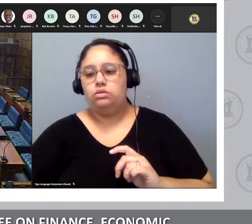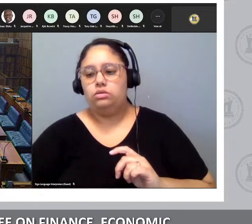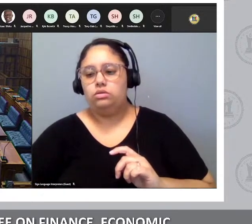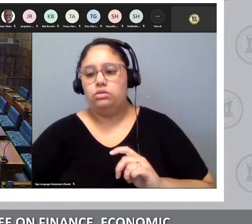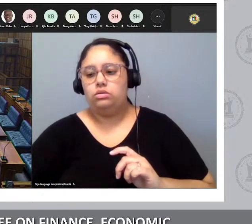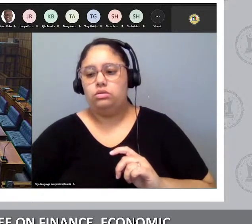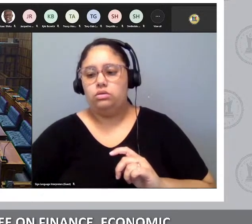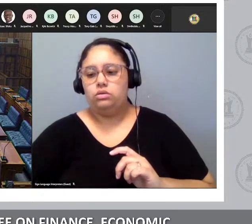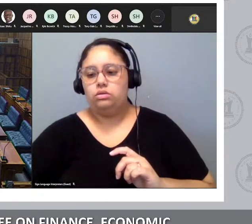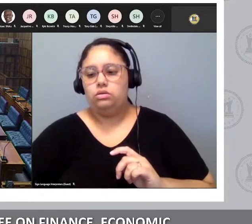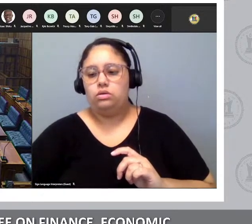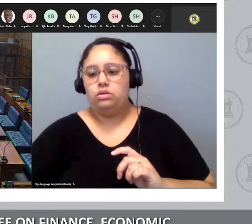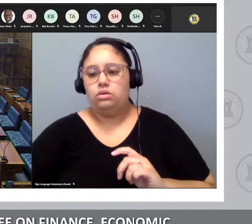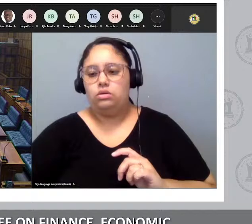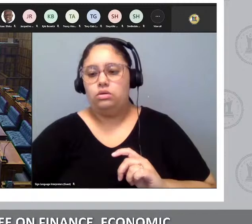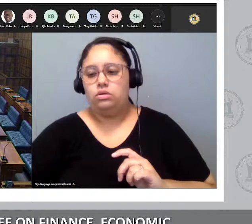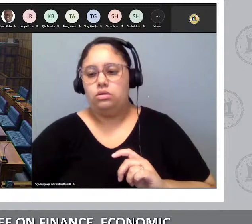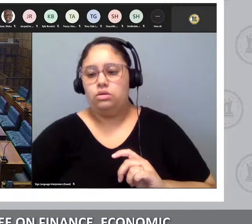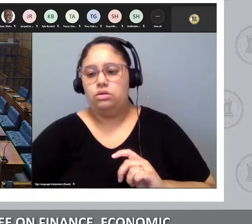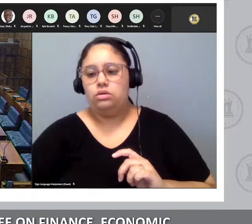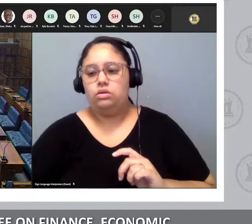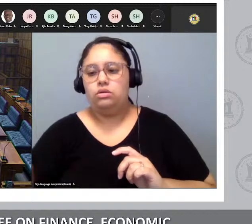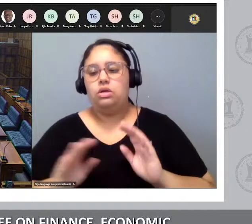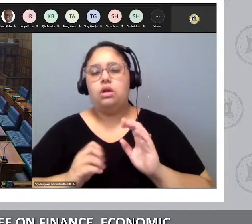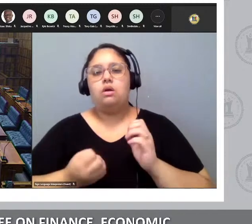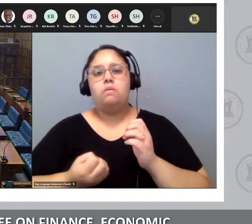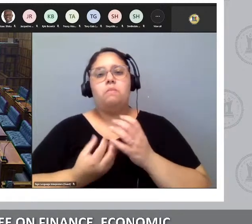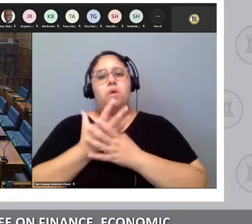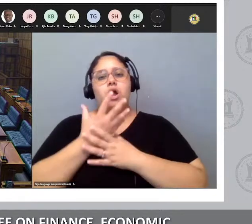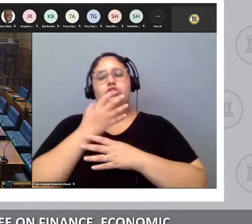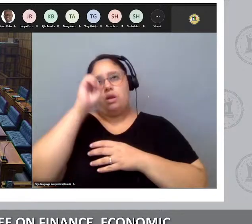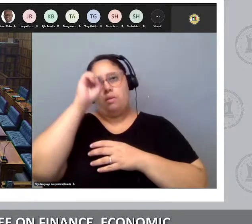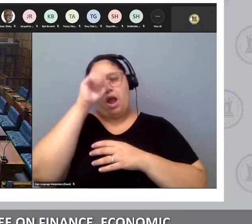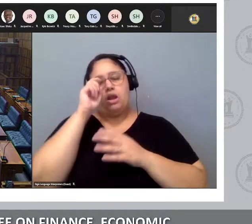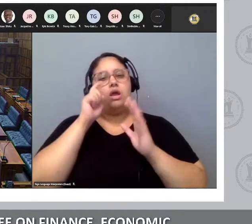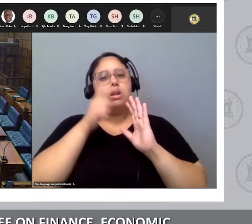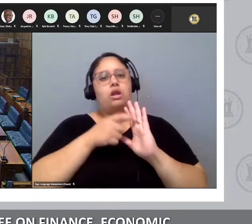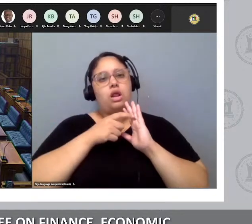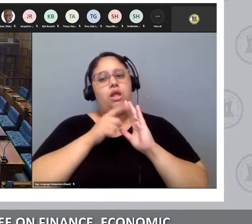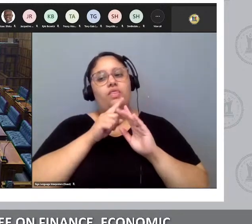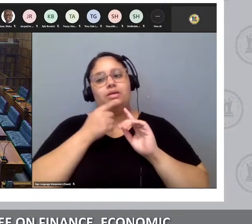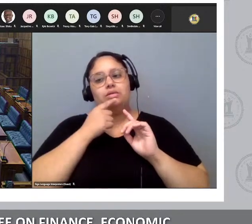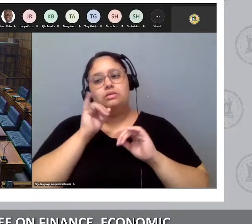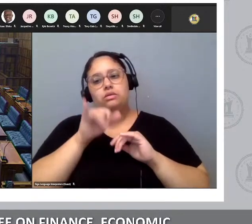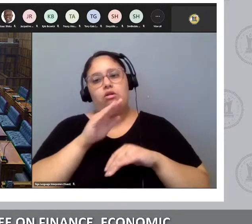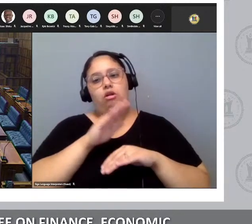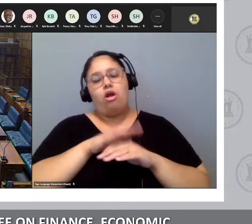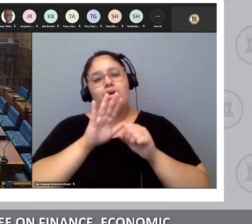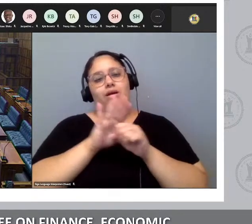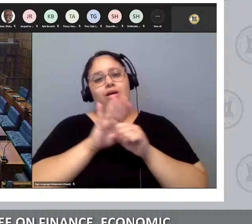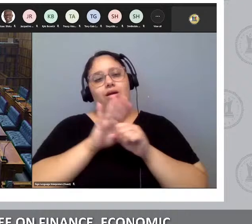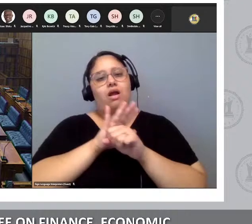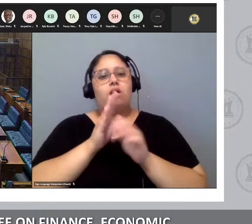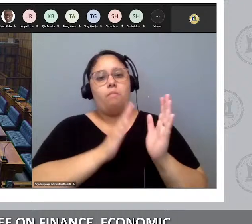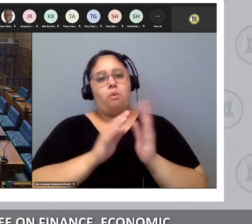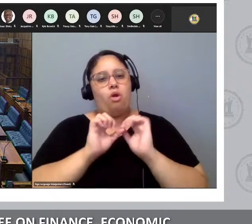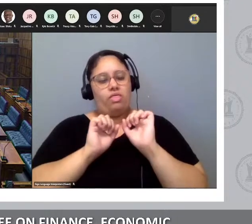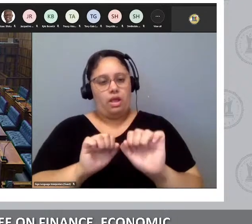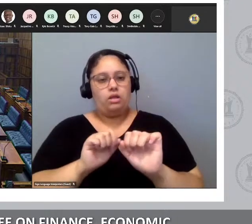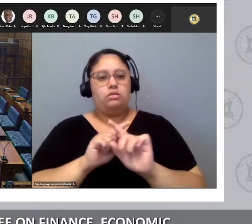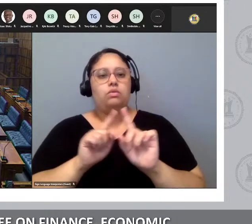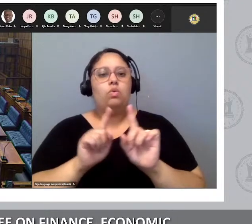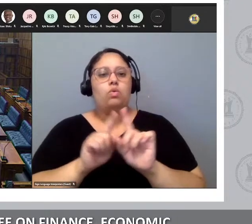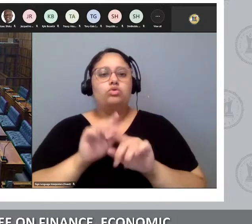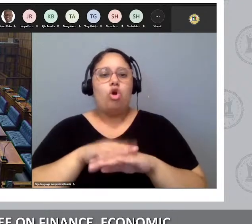more of um the emerging minor requirements um that's it on on um covering that portion on the